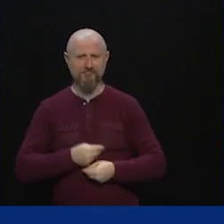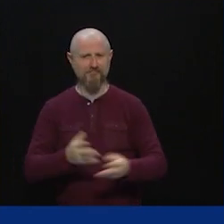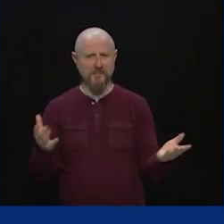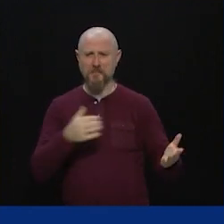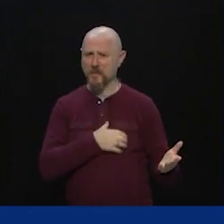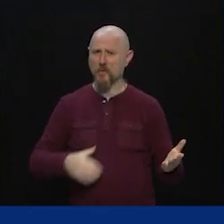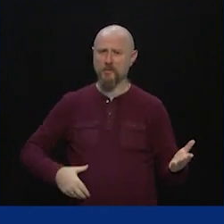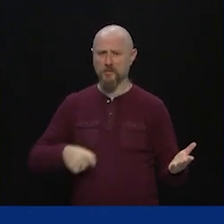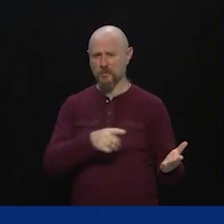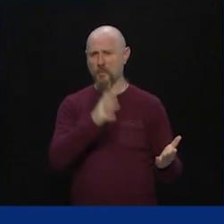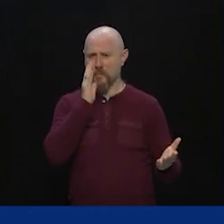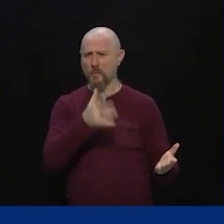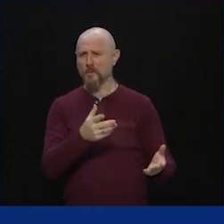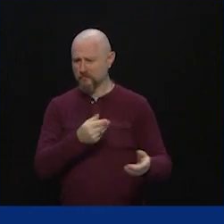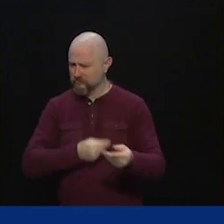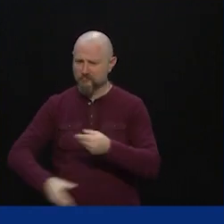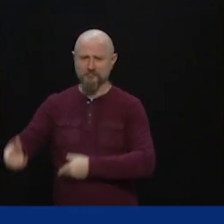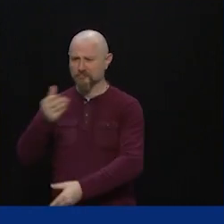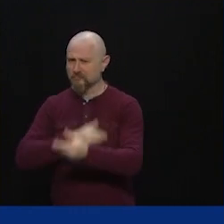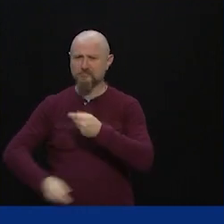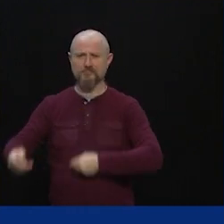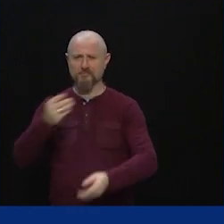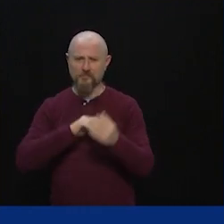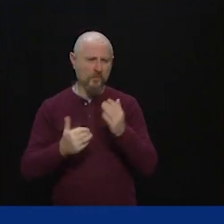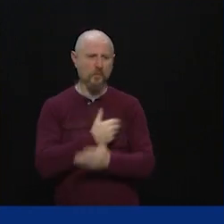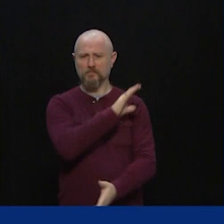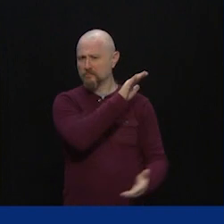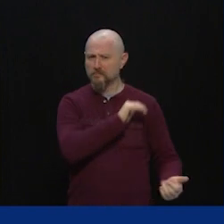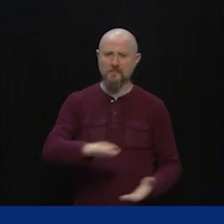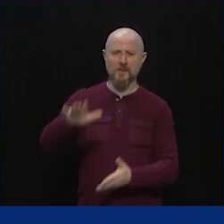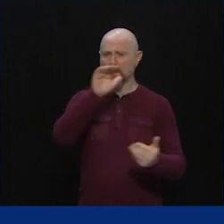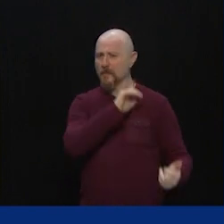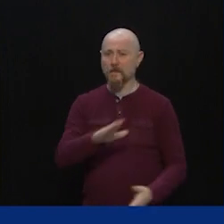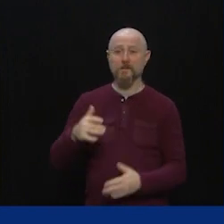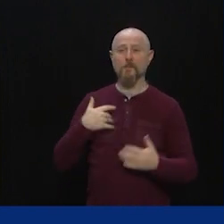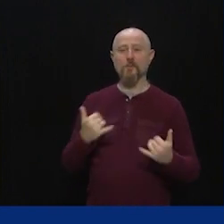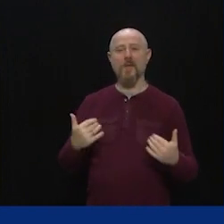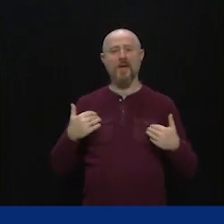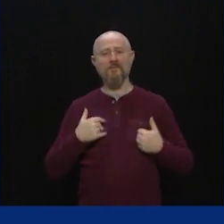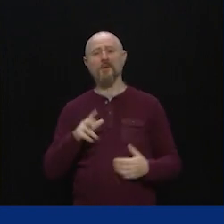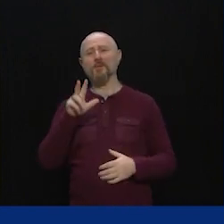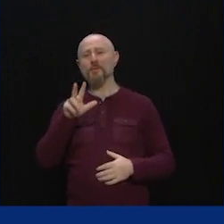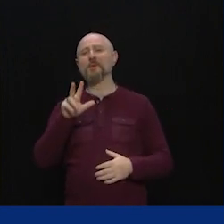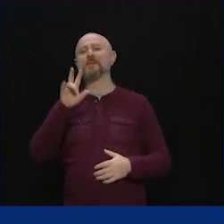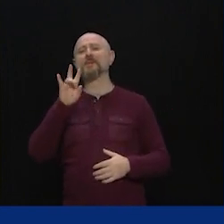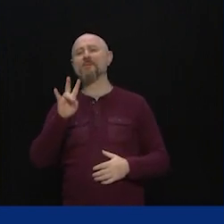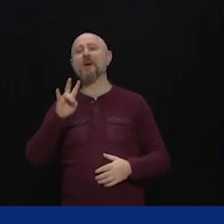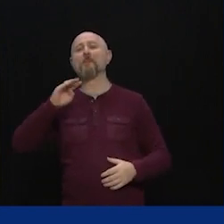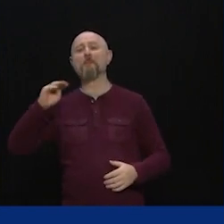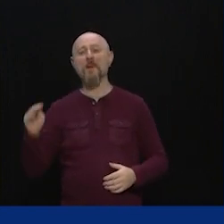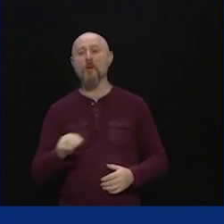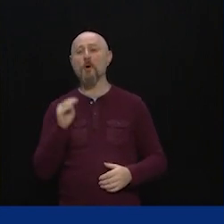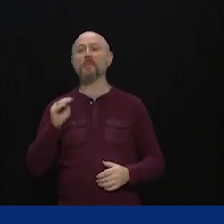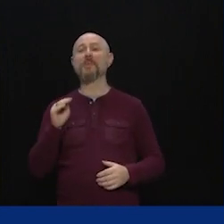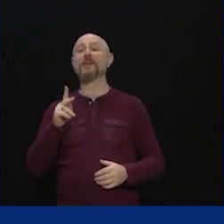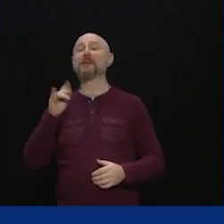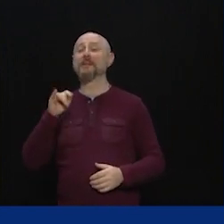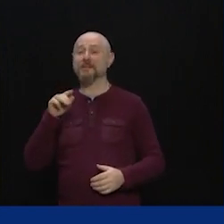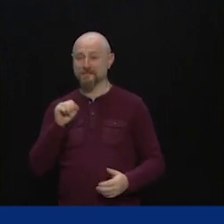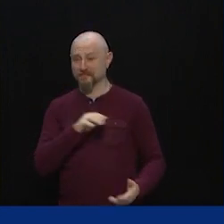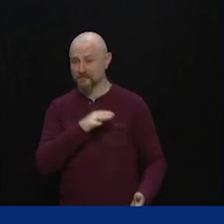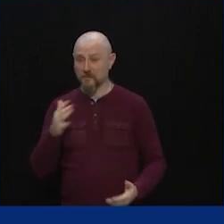replenished. We now have access to 37 million test kits, which is incredible. It's almost as many as you ordered. No, not